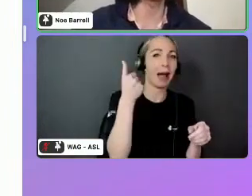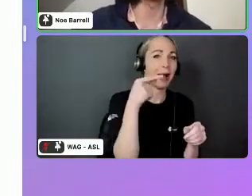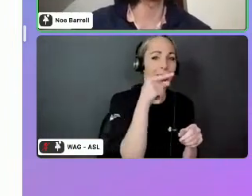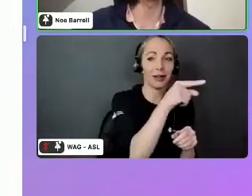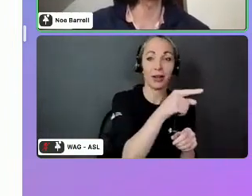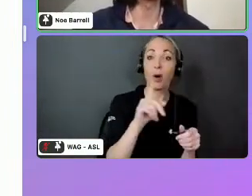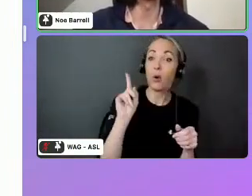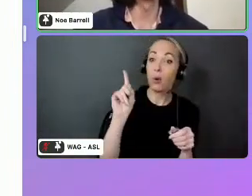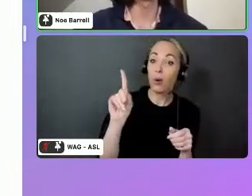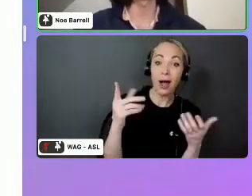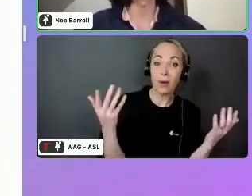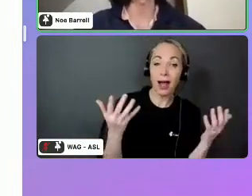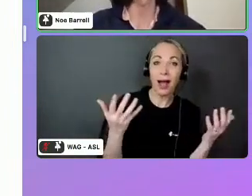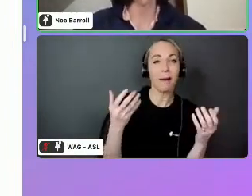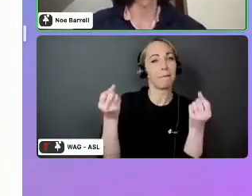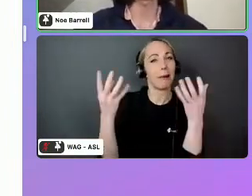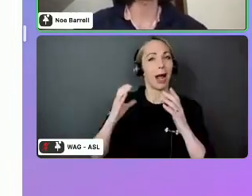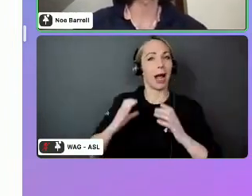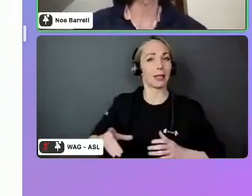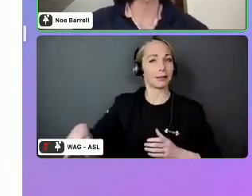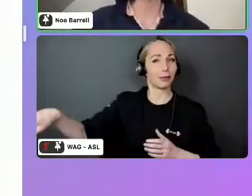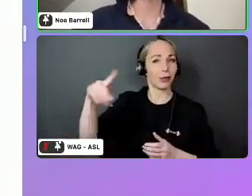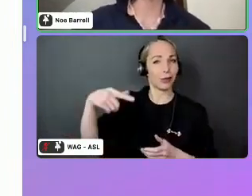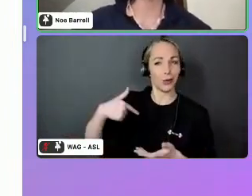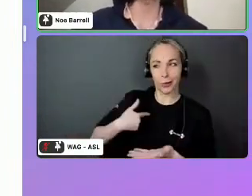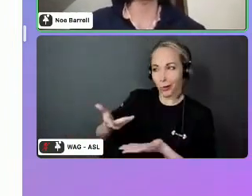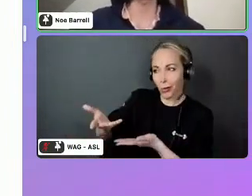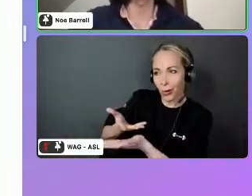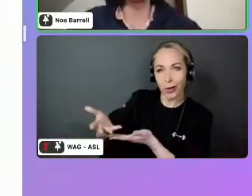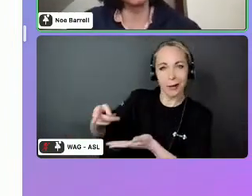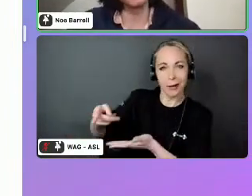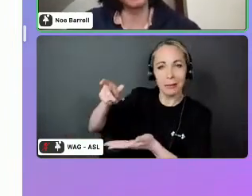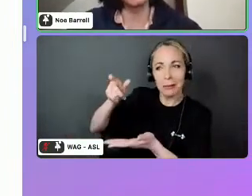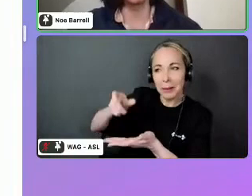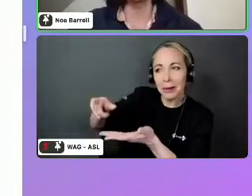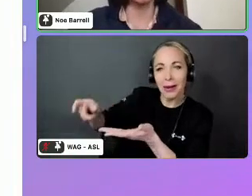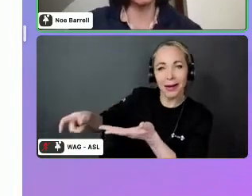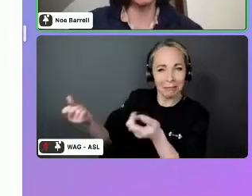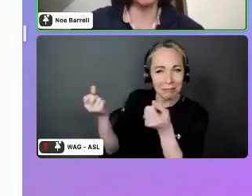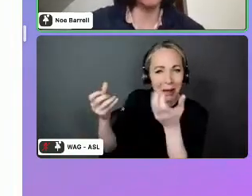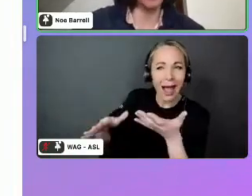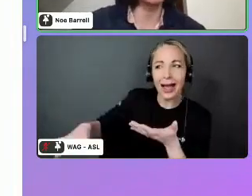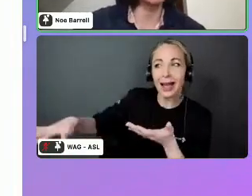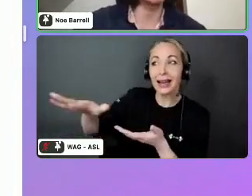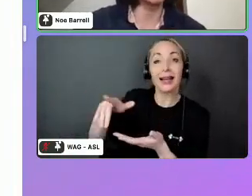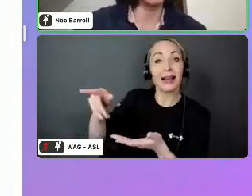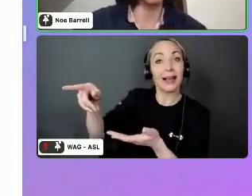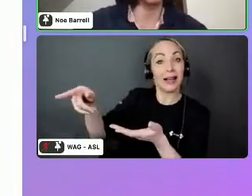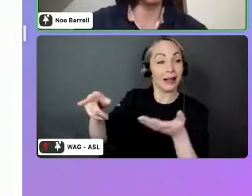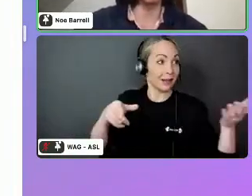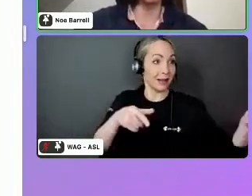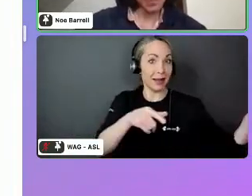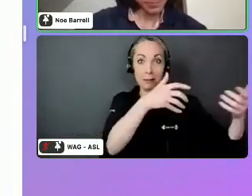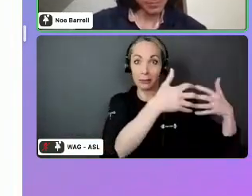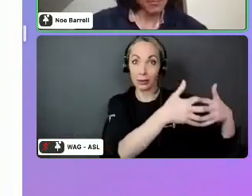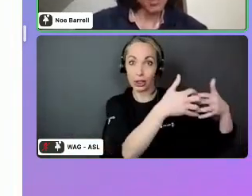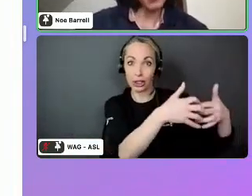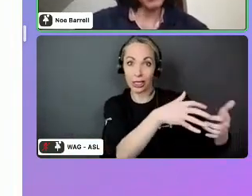learning algorithms, because our customers allow us to use their data to train our machine learning